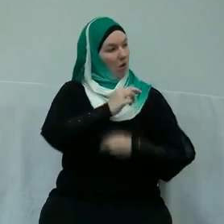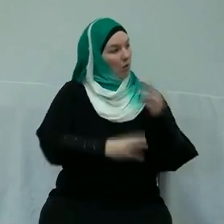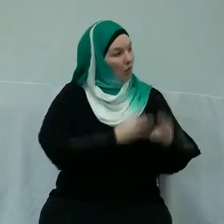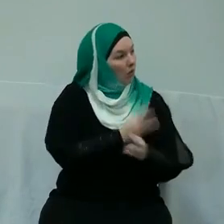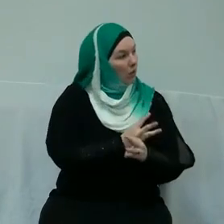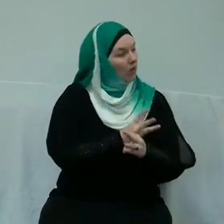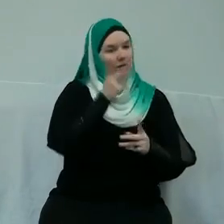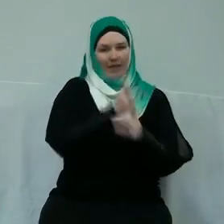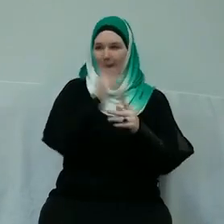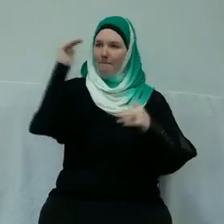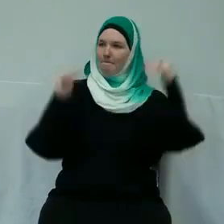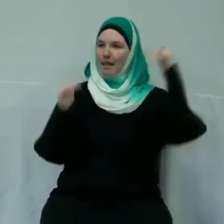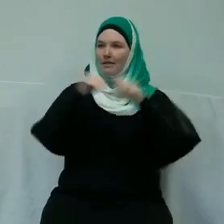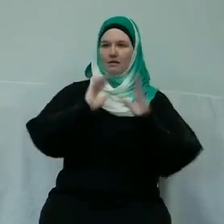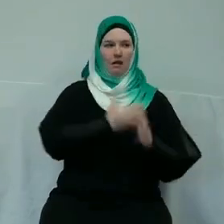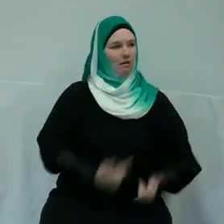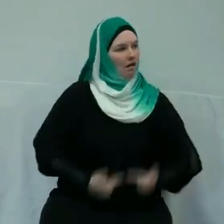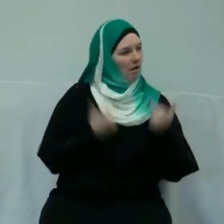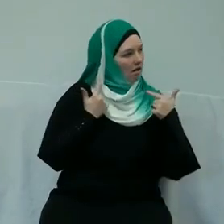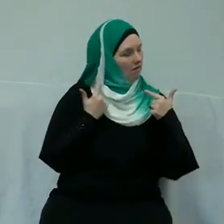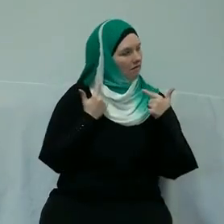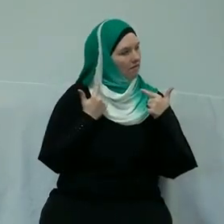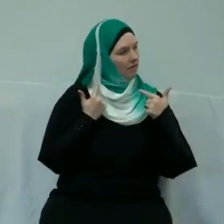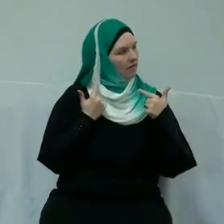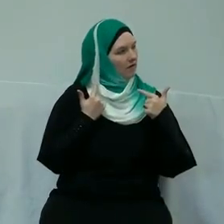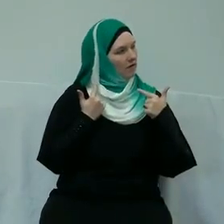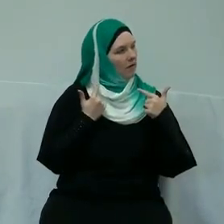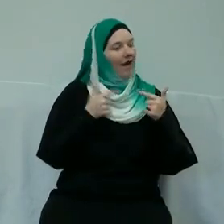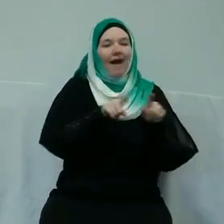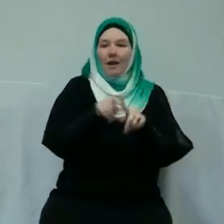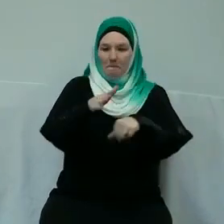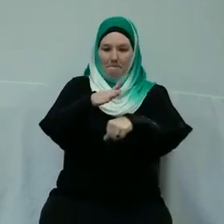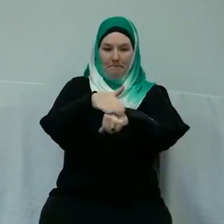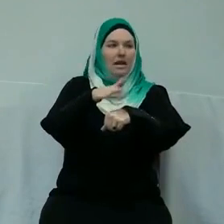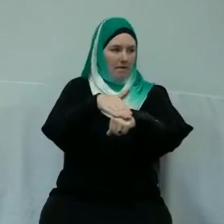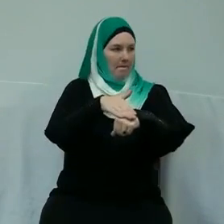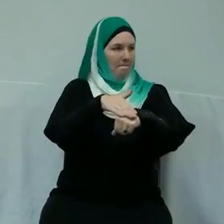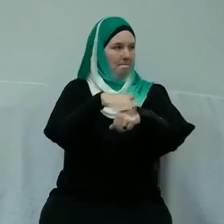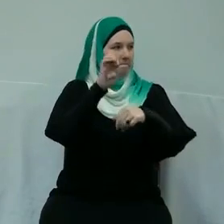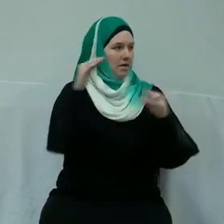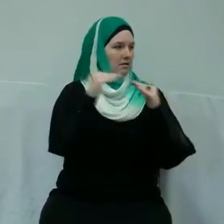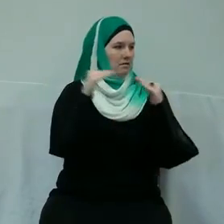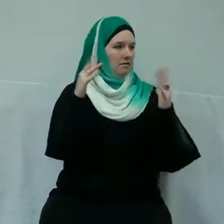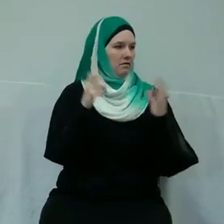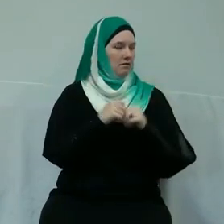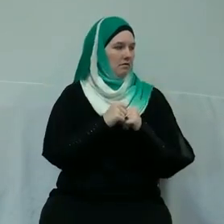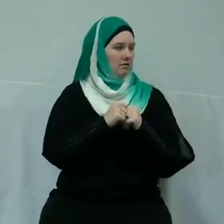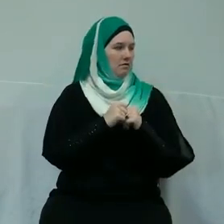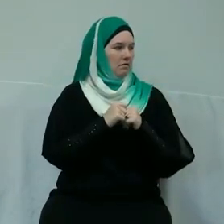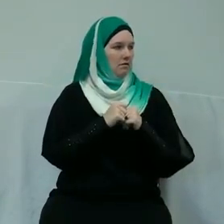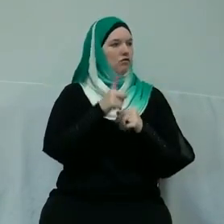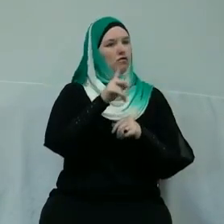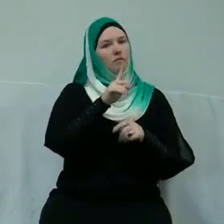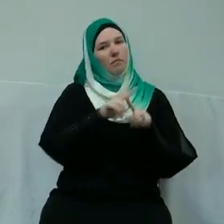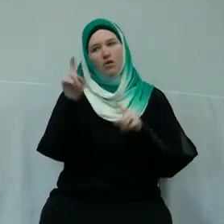to keep balance in our life, is to, at a minimum, be just, but better yet, to